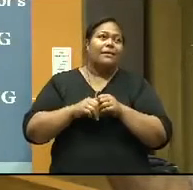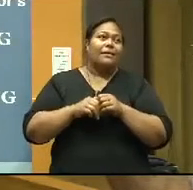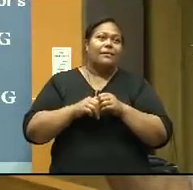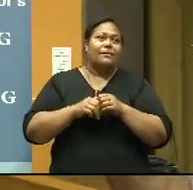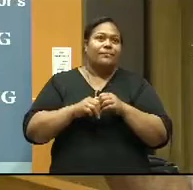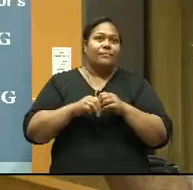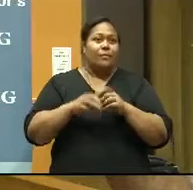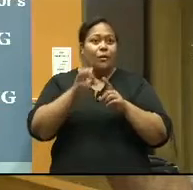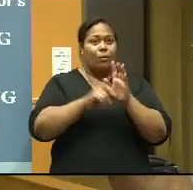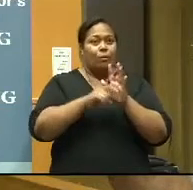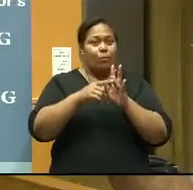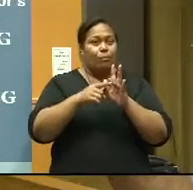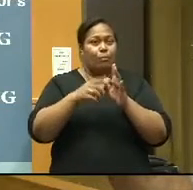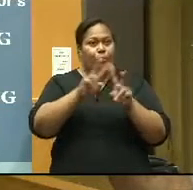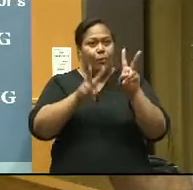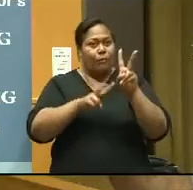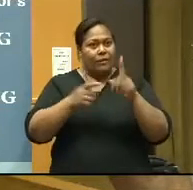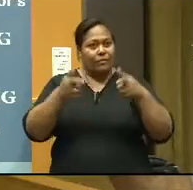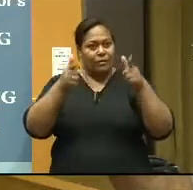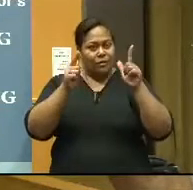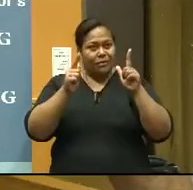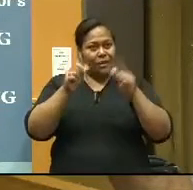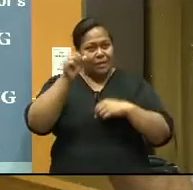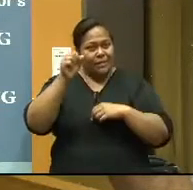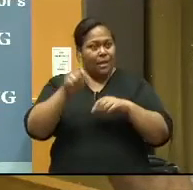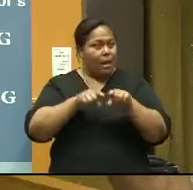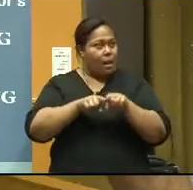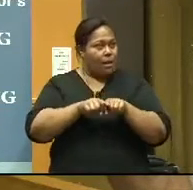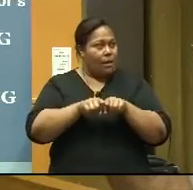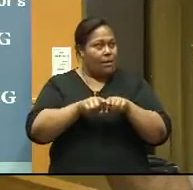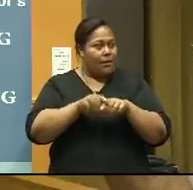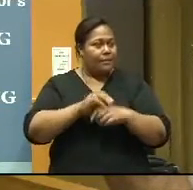Learning, and Director, Center for Flexible Learning, Professor Som Naidu,